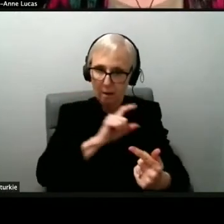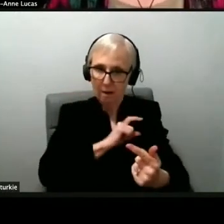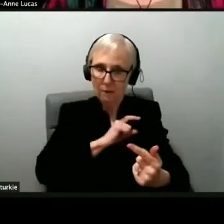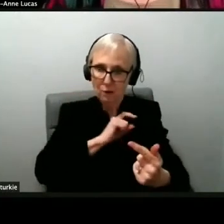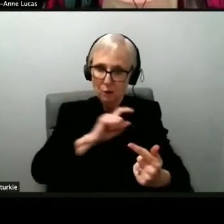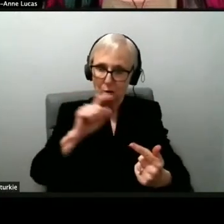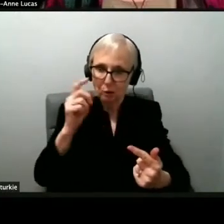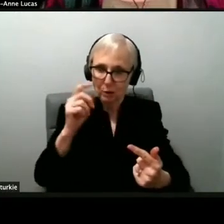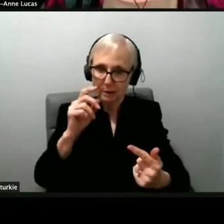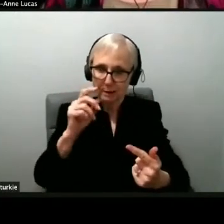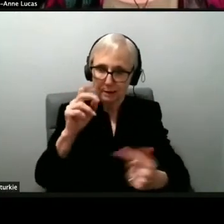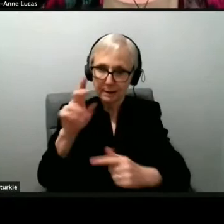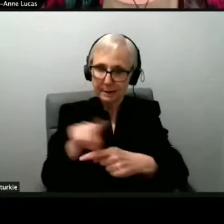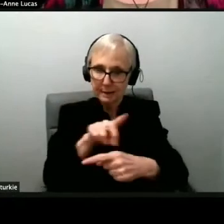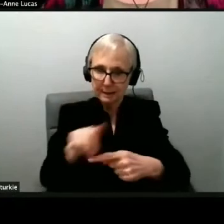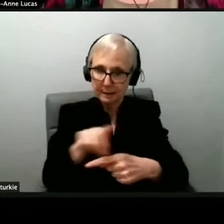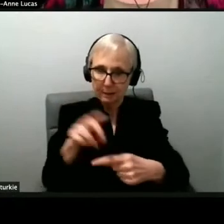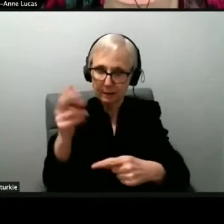history,